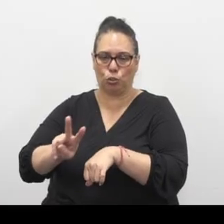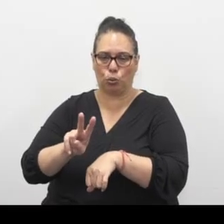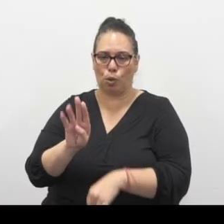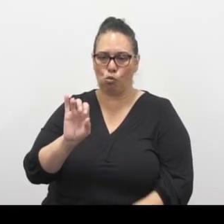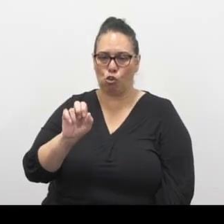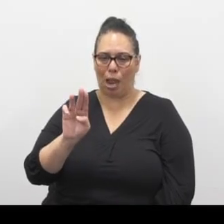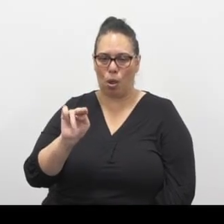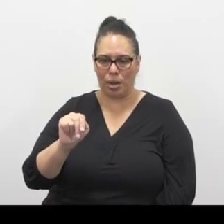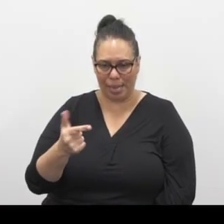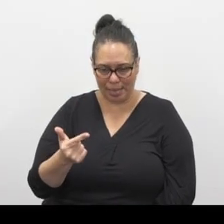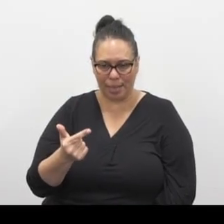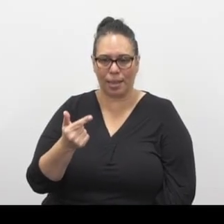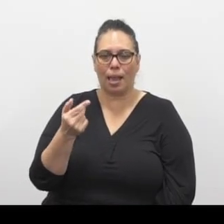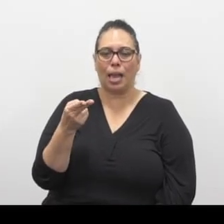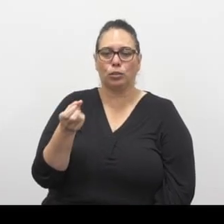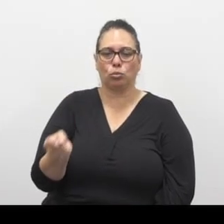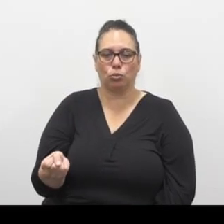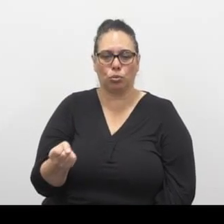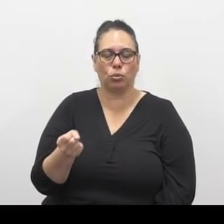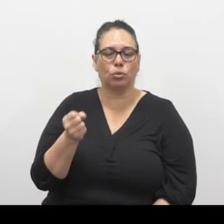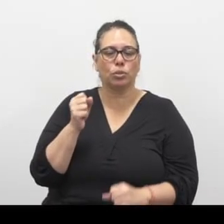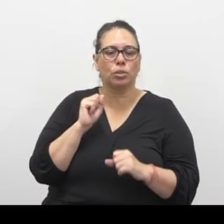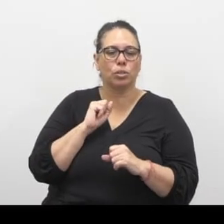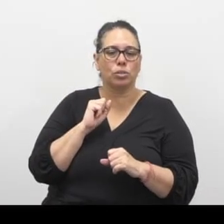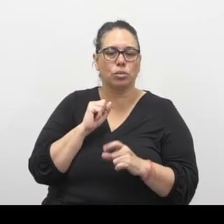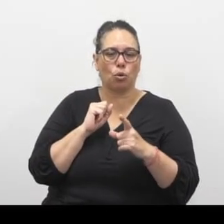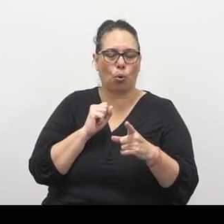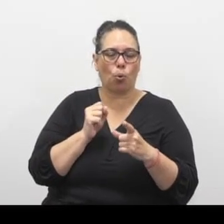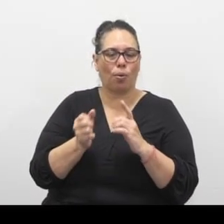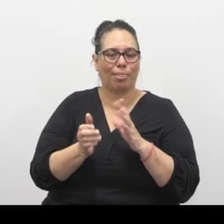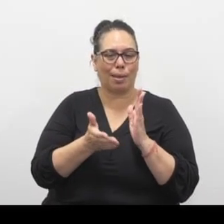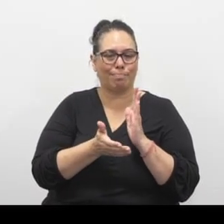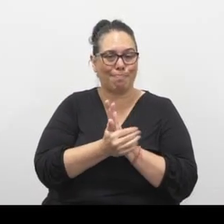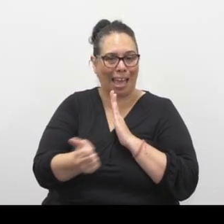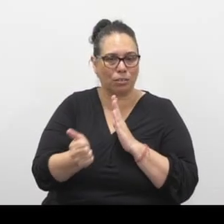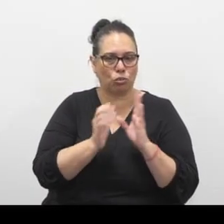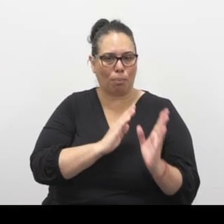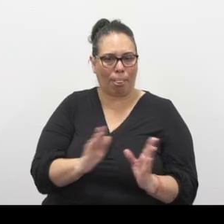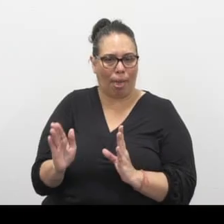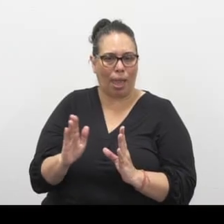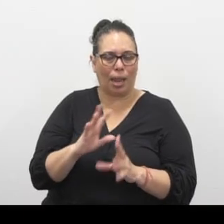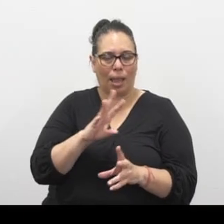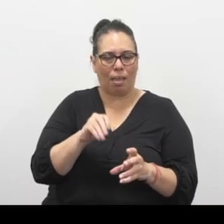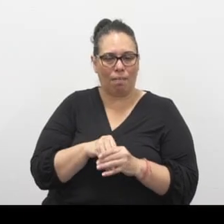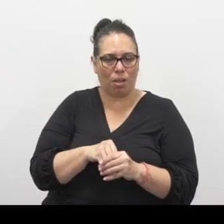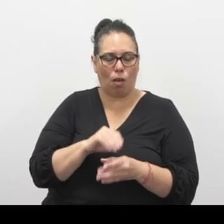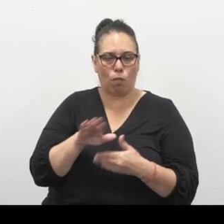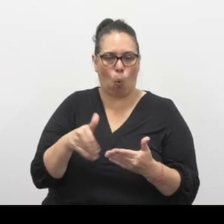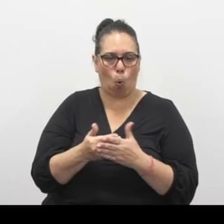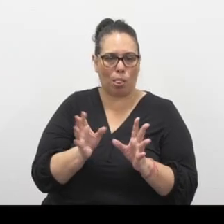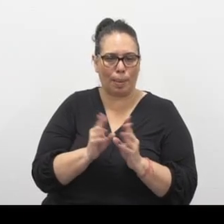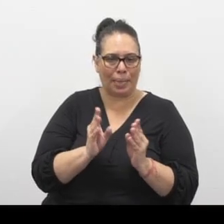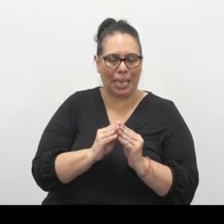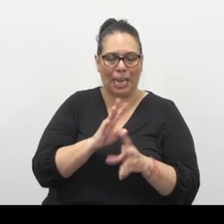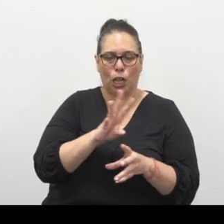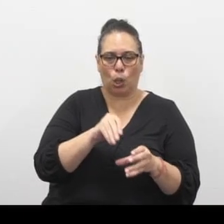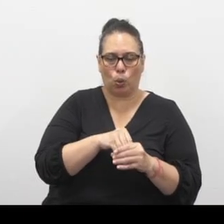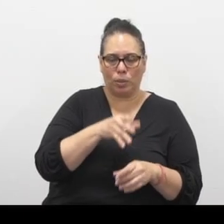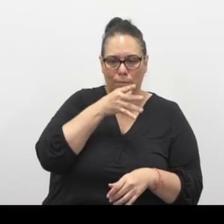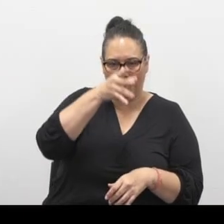An opportunity for the release of the English Learner Master Plan. It has involved a whole committee that includes parents